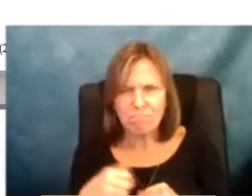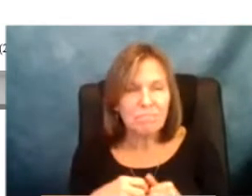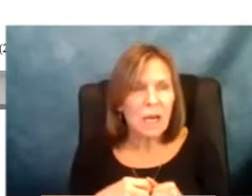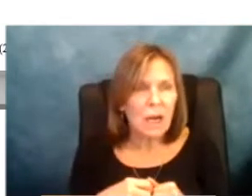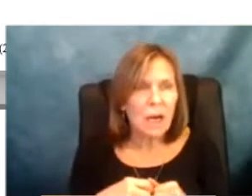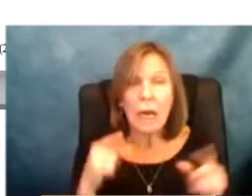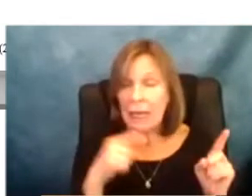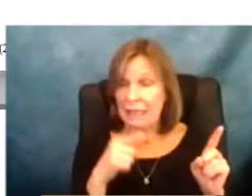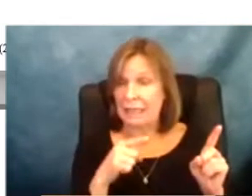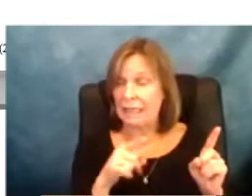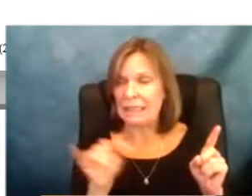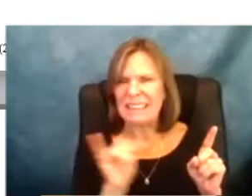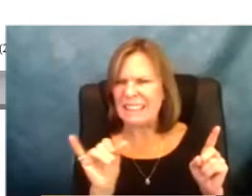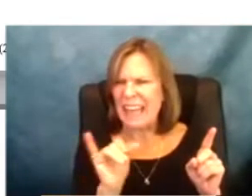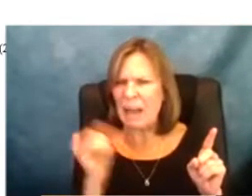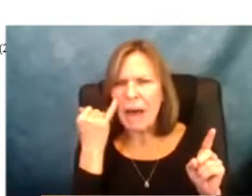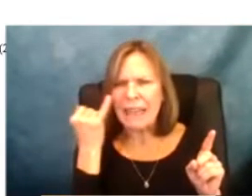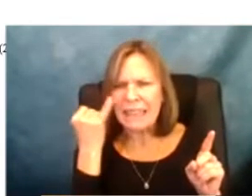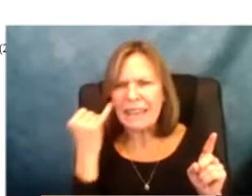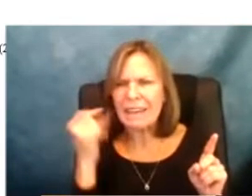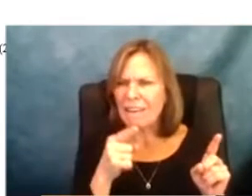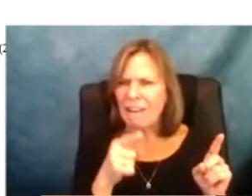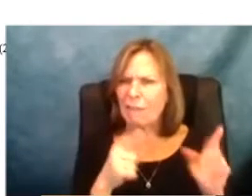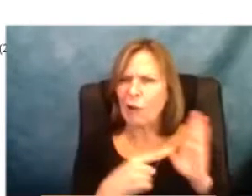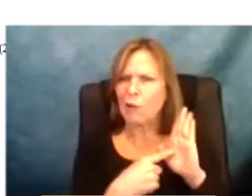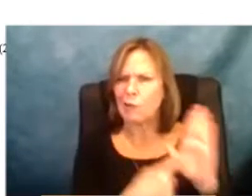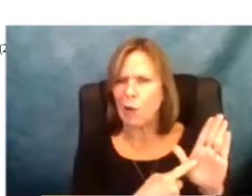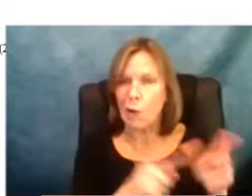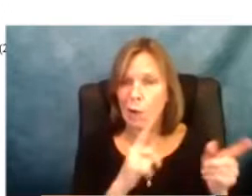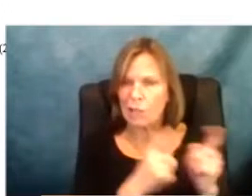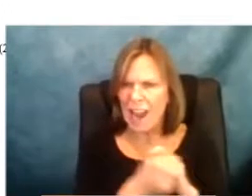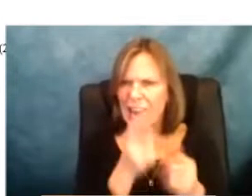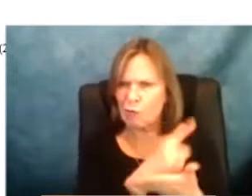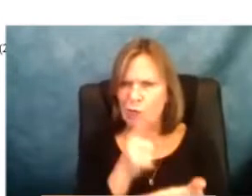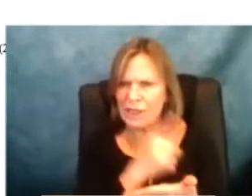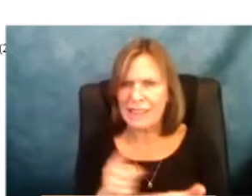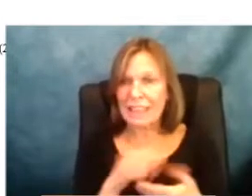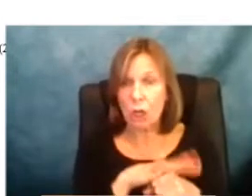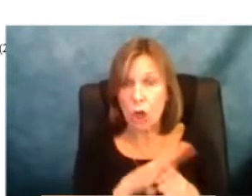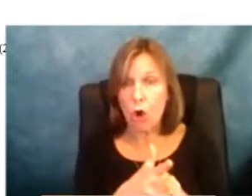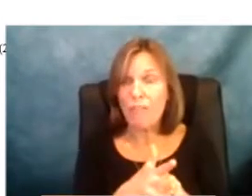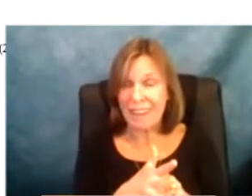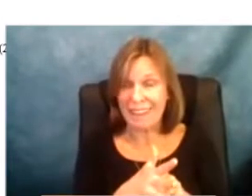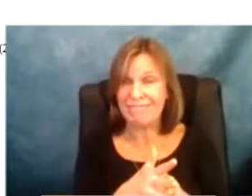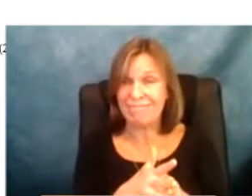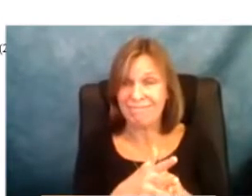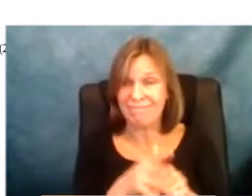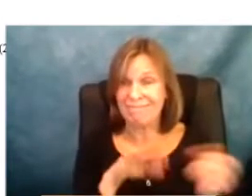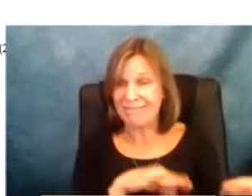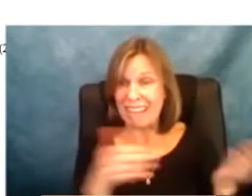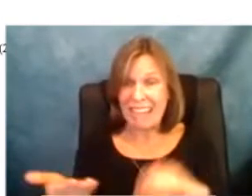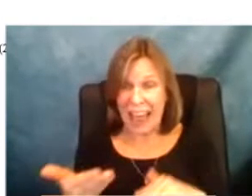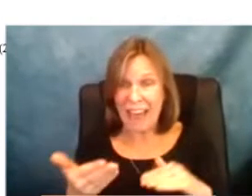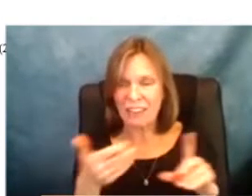This is a similar style graphic showing change in weekly COVID-19 deaths in CMS nursing facilities by